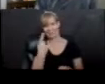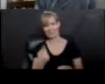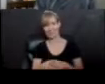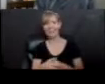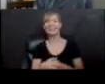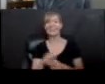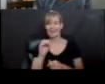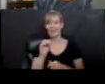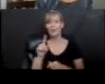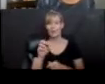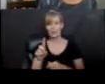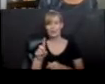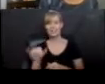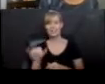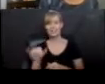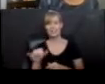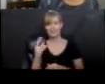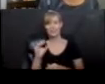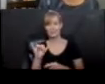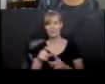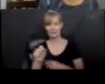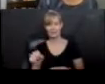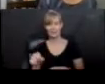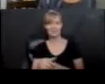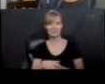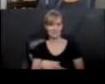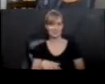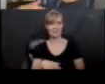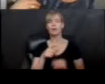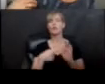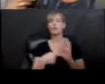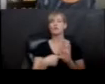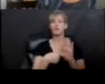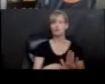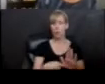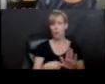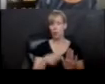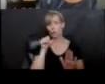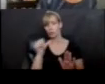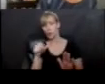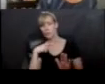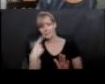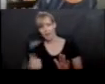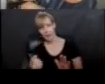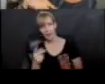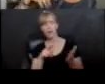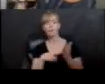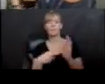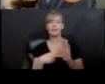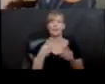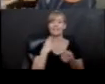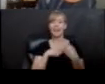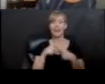Oozed is a very juicy word. So when you show, don't tell. Instead of telling your reader something, you're going to try